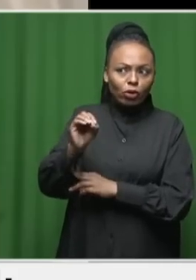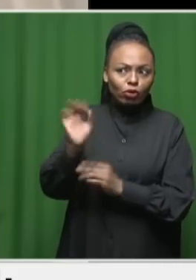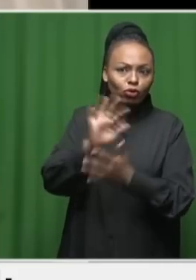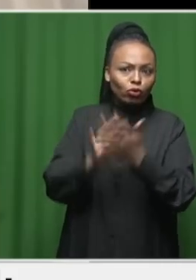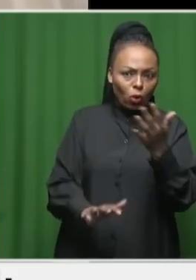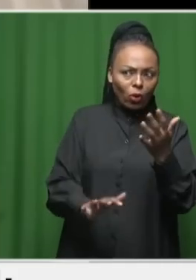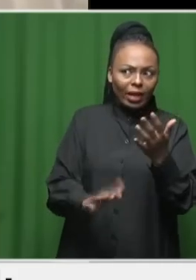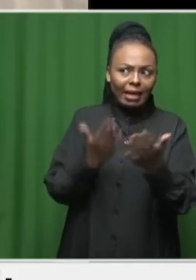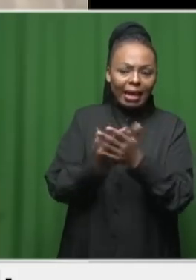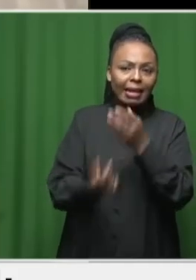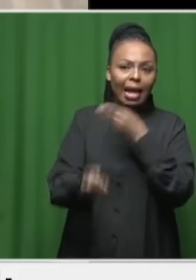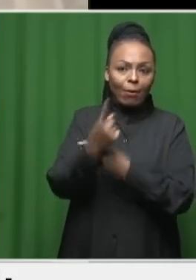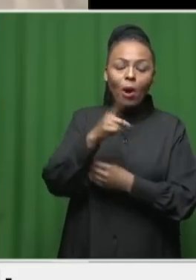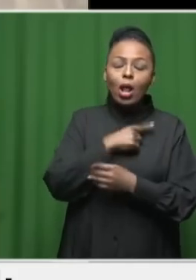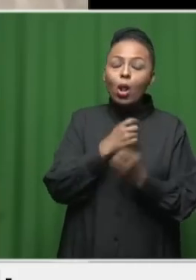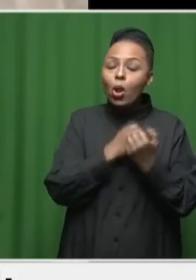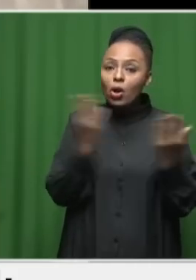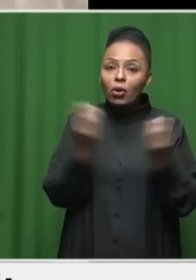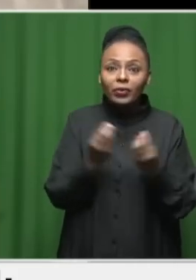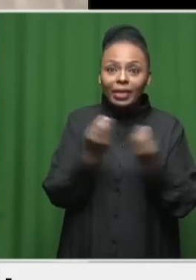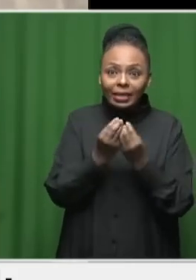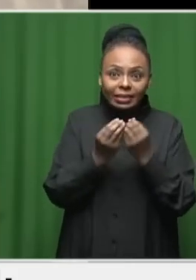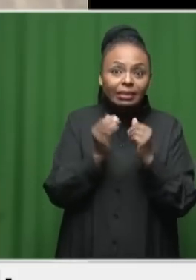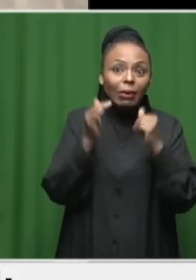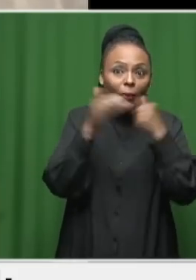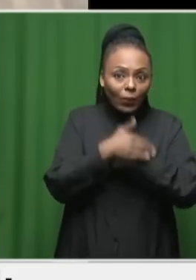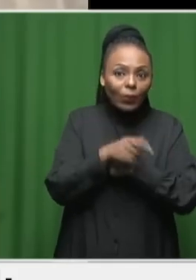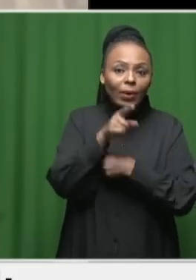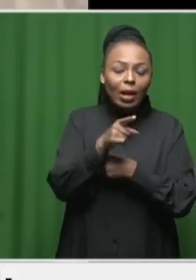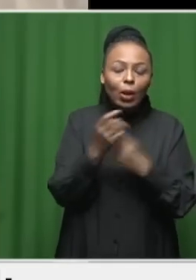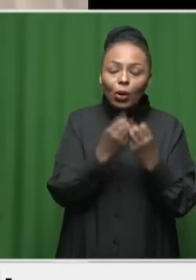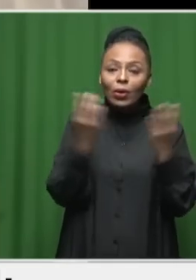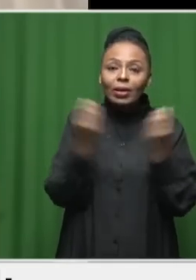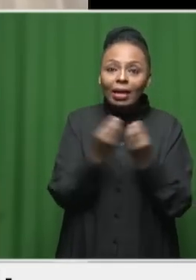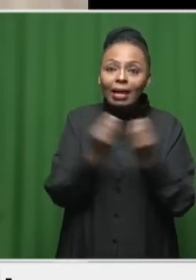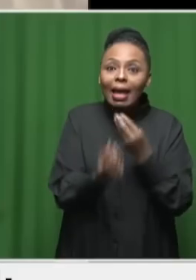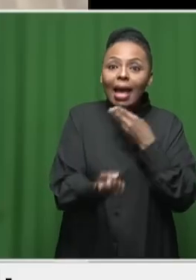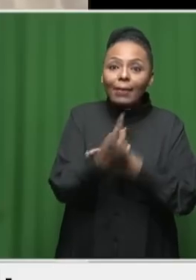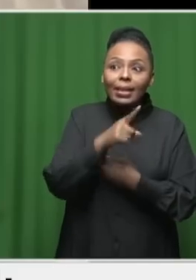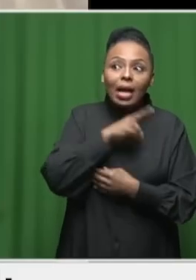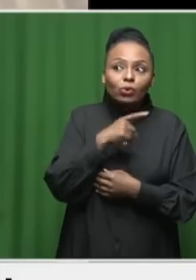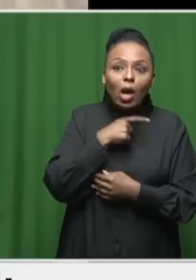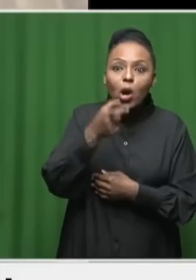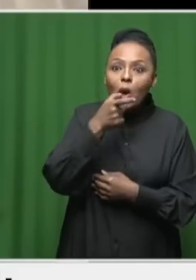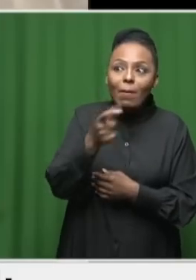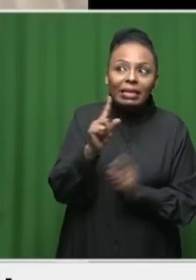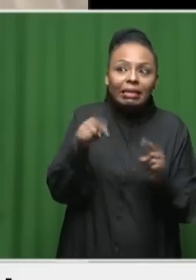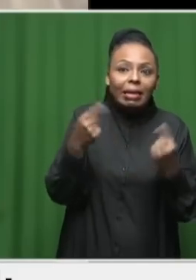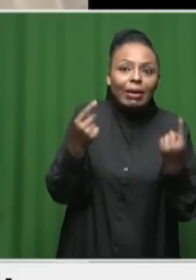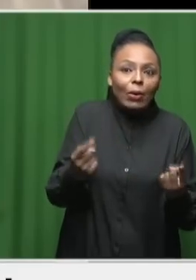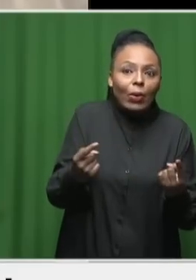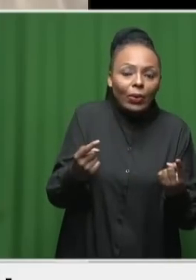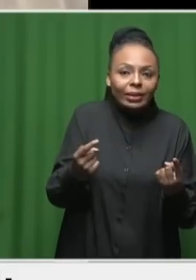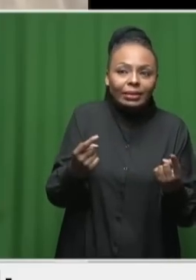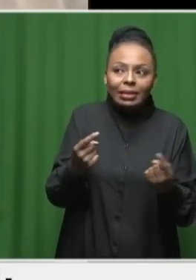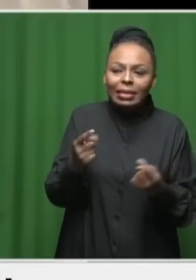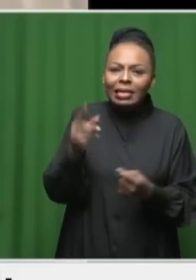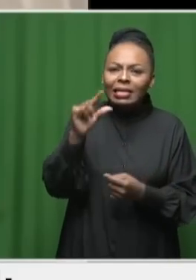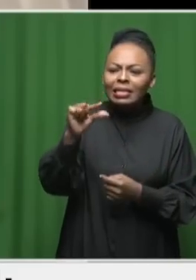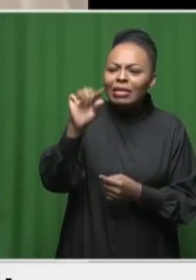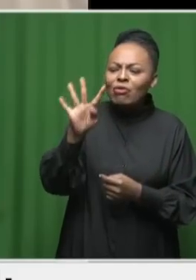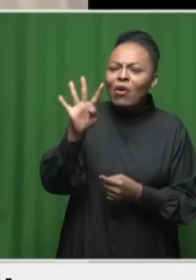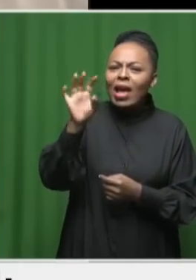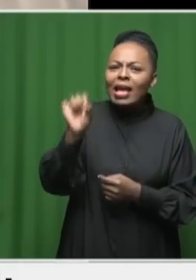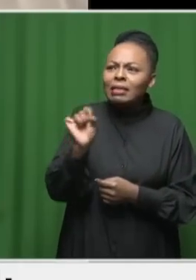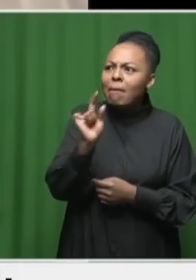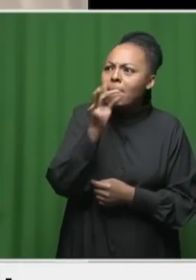a lot more because the spotlight is now on them and they hate that. That's why they say nothing and they're silent. And you ask yourself, why is DCS